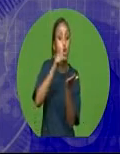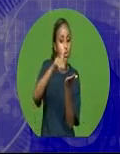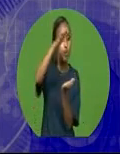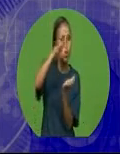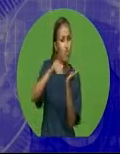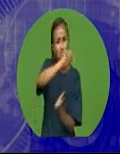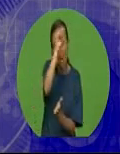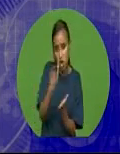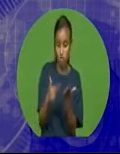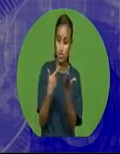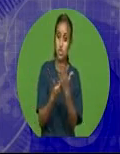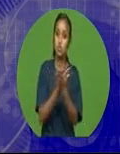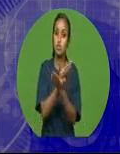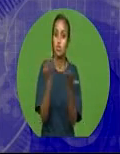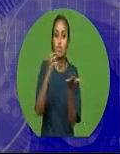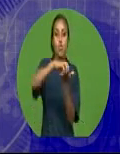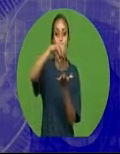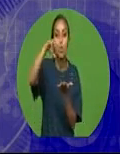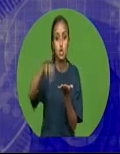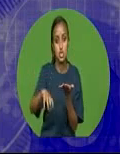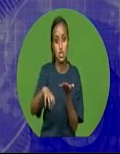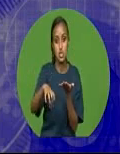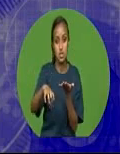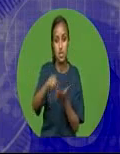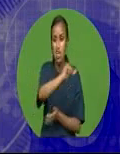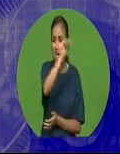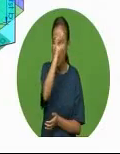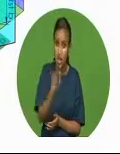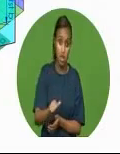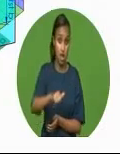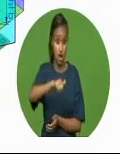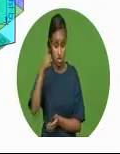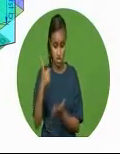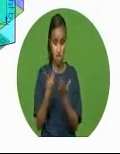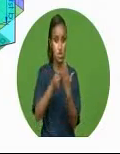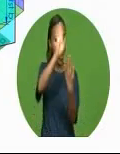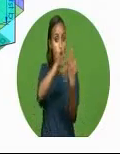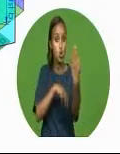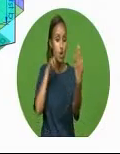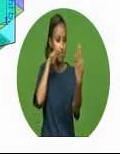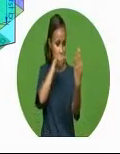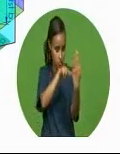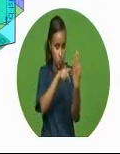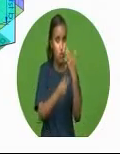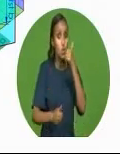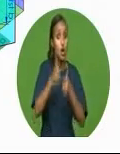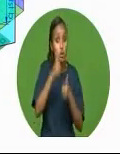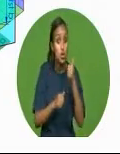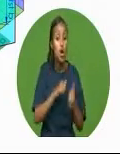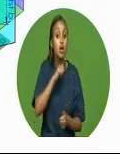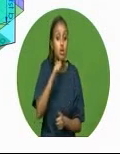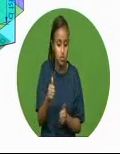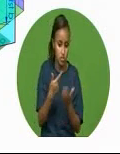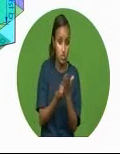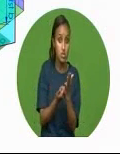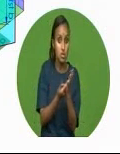not parallel to any of the principal planes of projection. Any other orthographic views